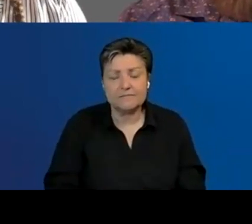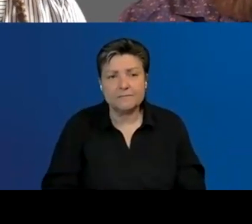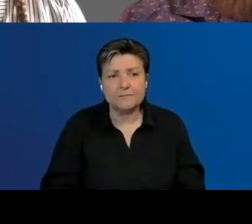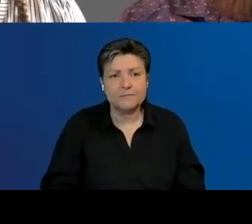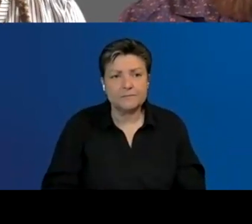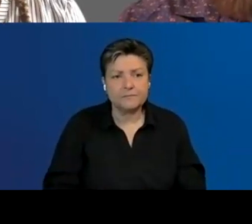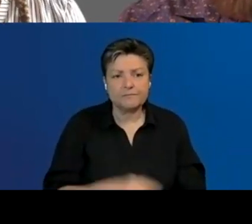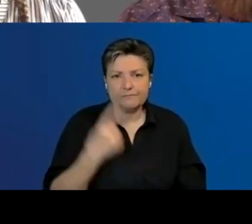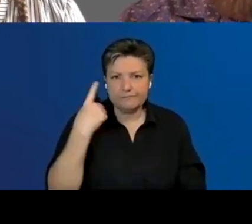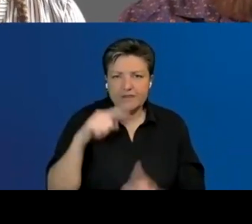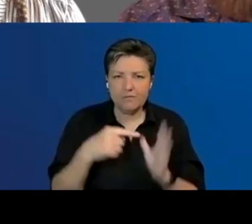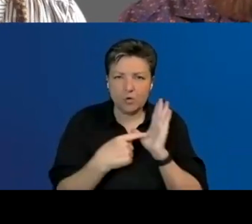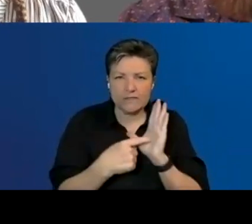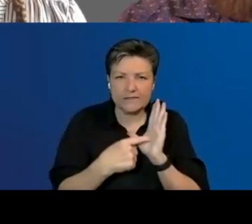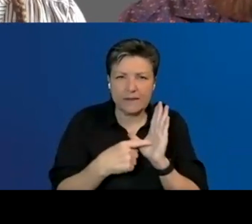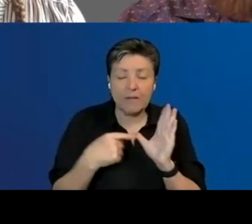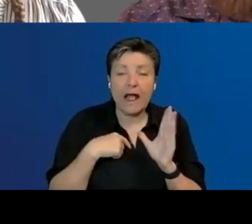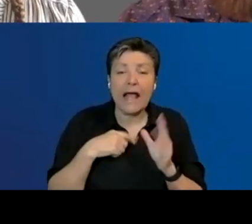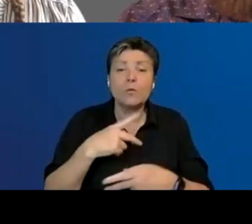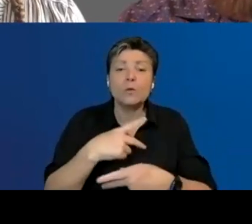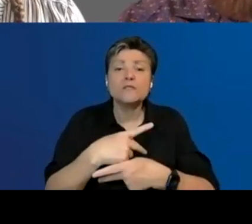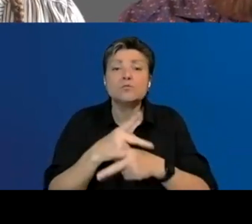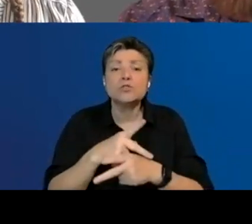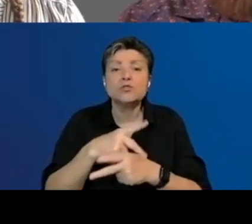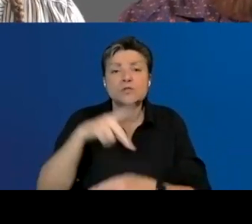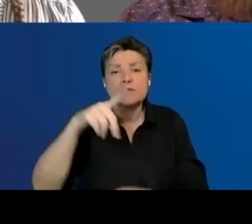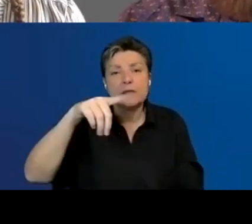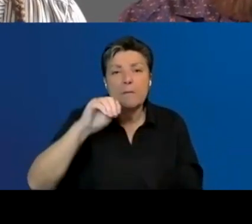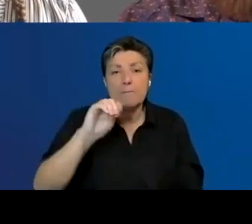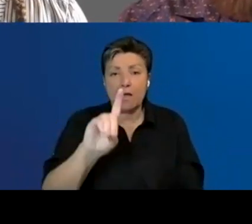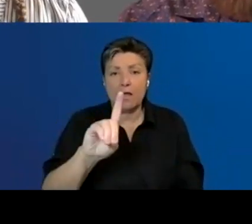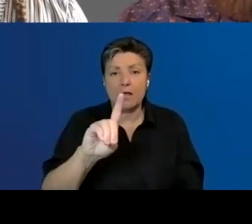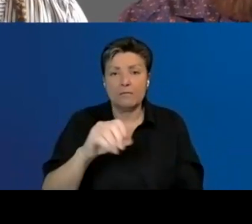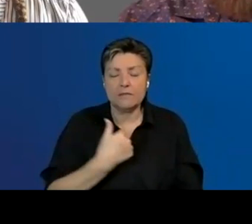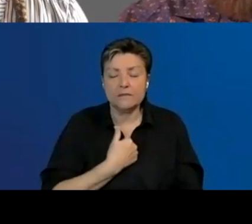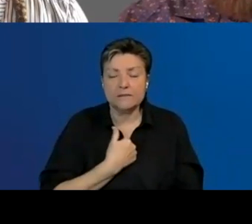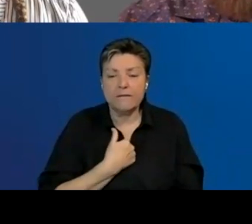So for example, I was producing a podcast where